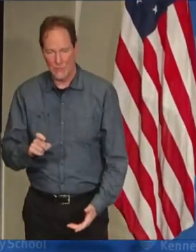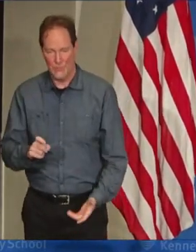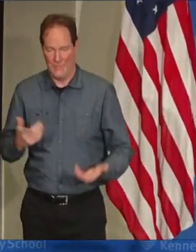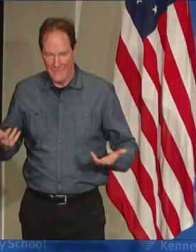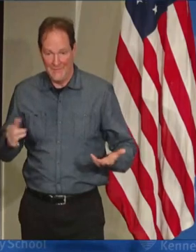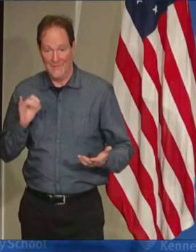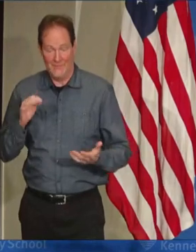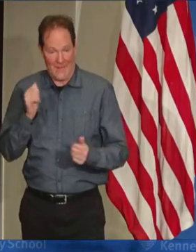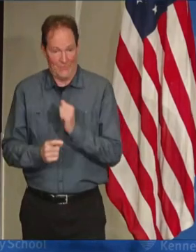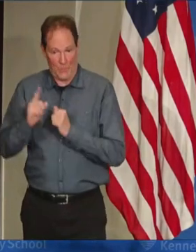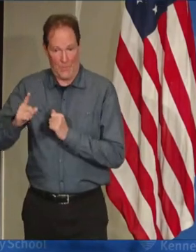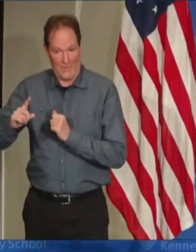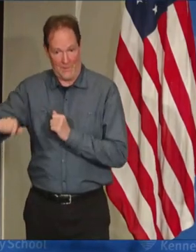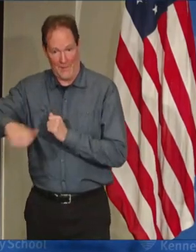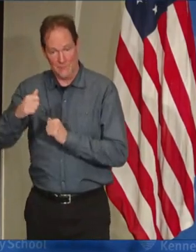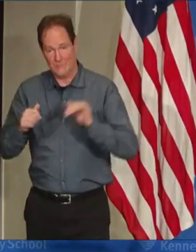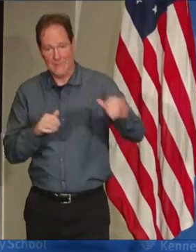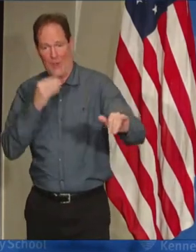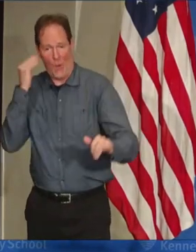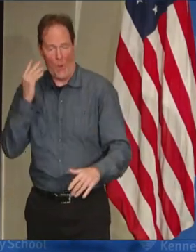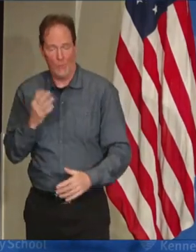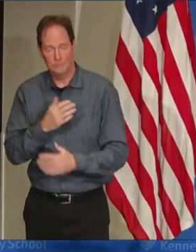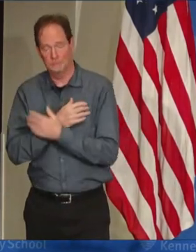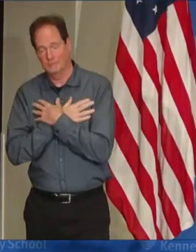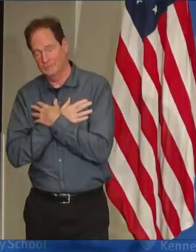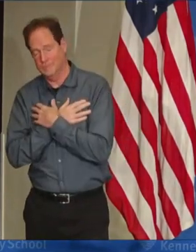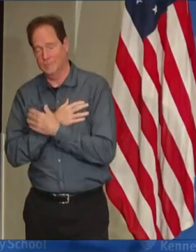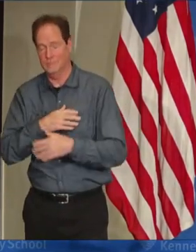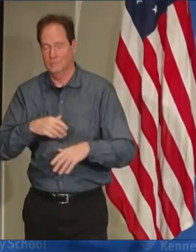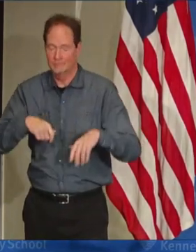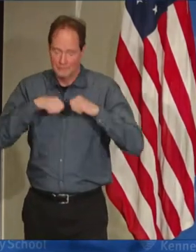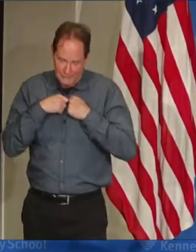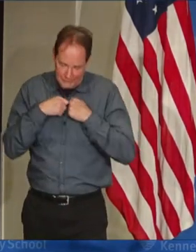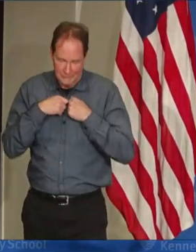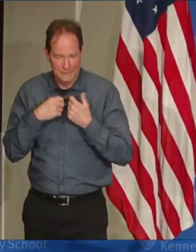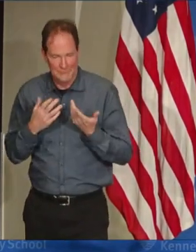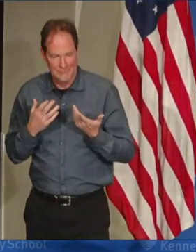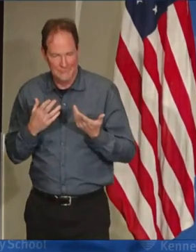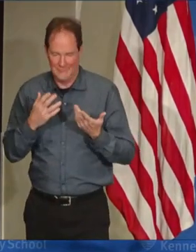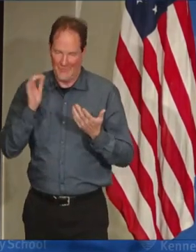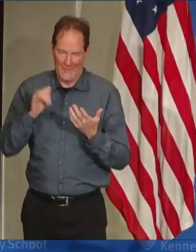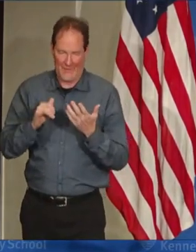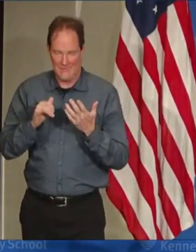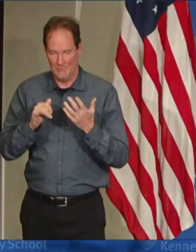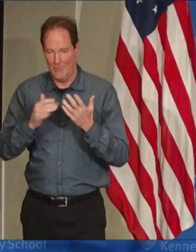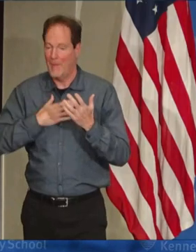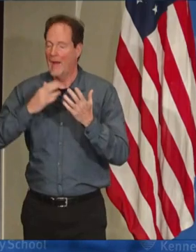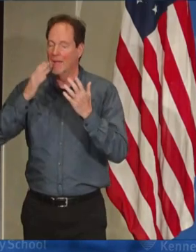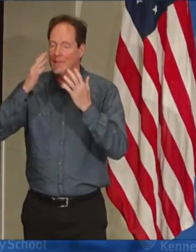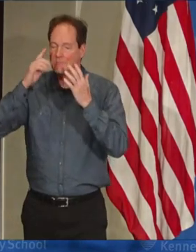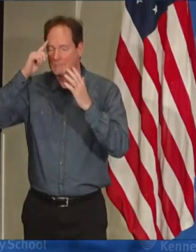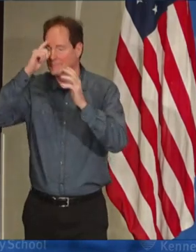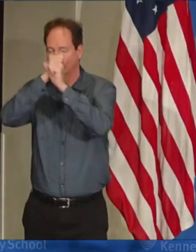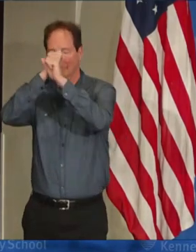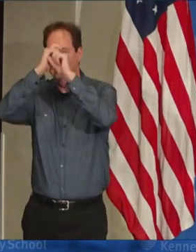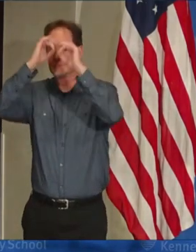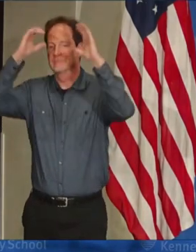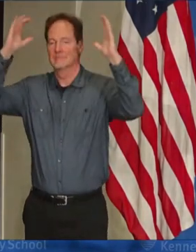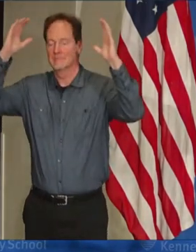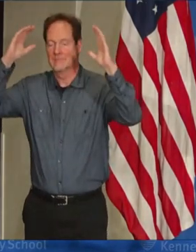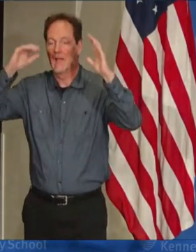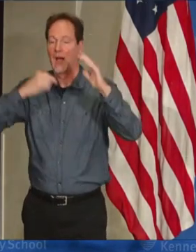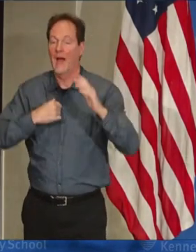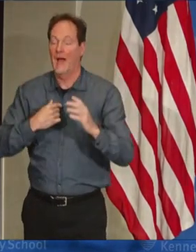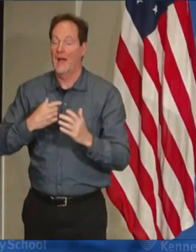If everybody else is staying home, why do we feel? So my fantasy is I hire a